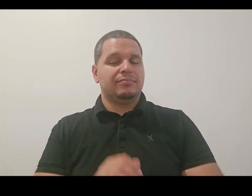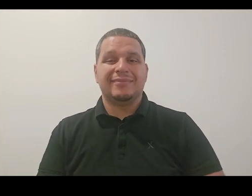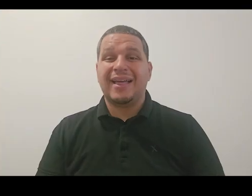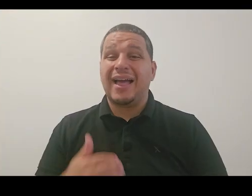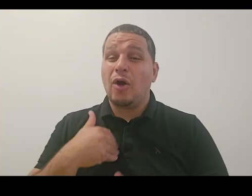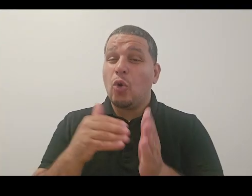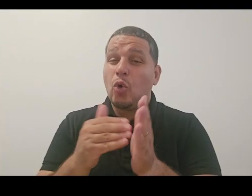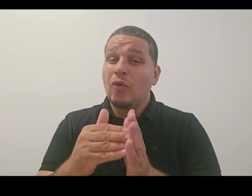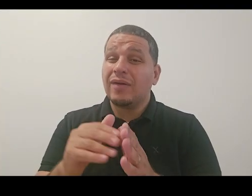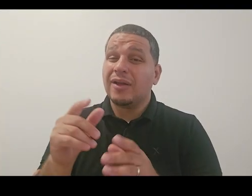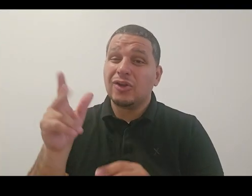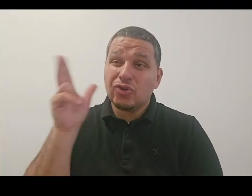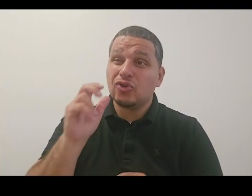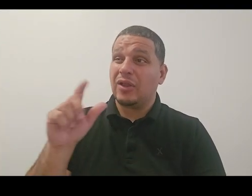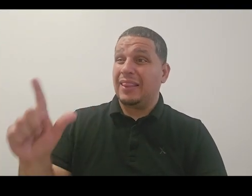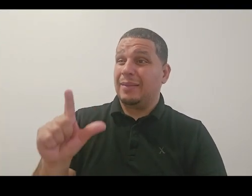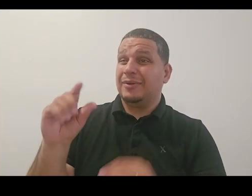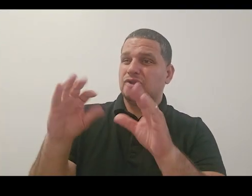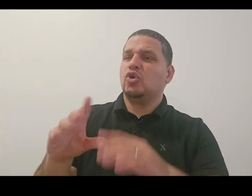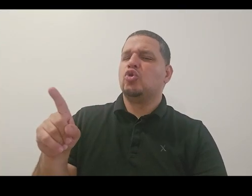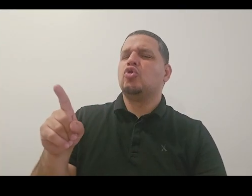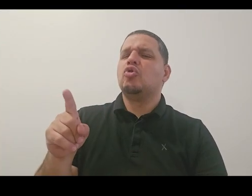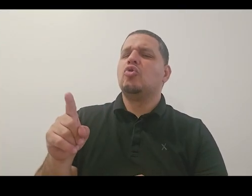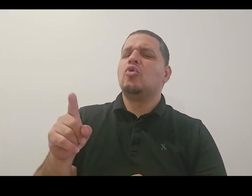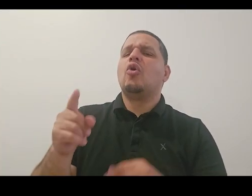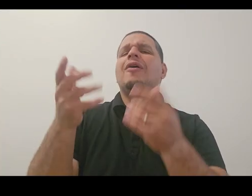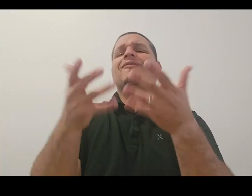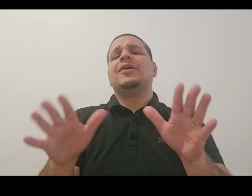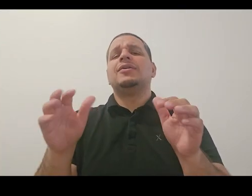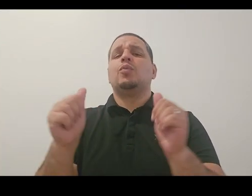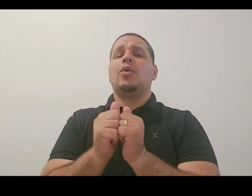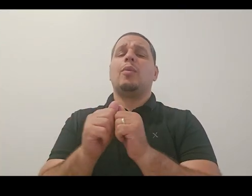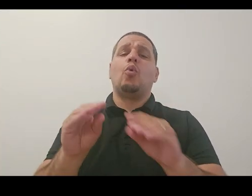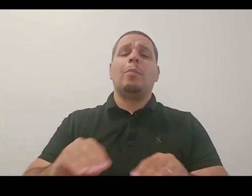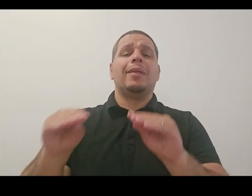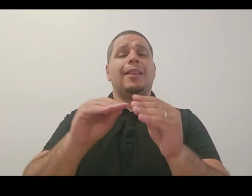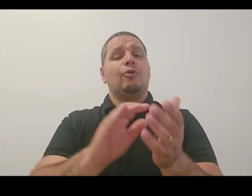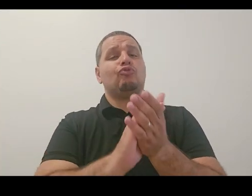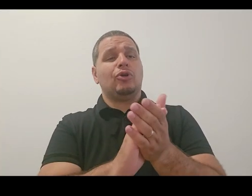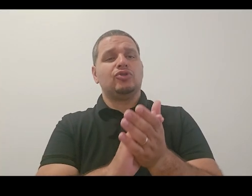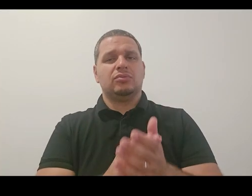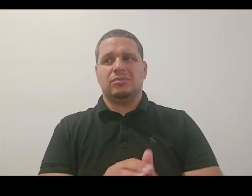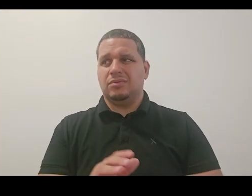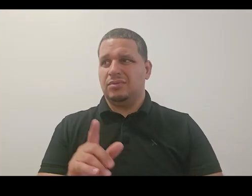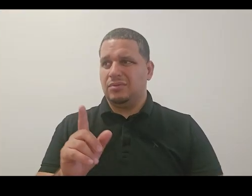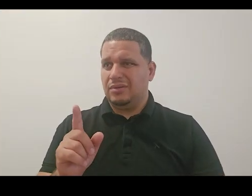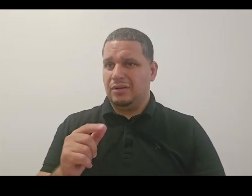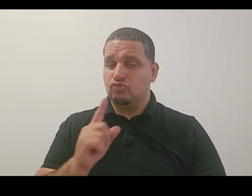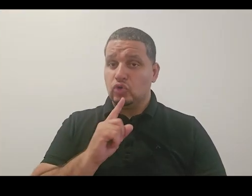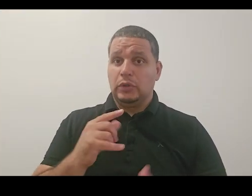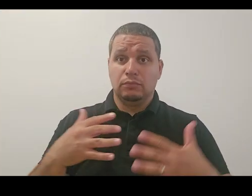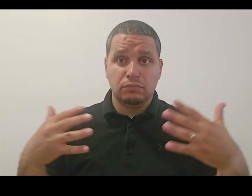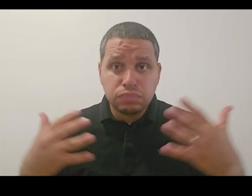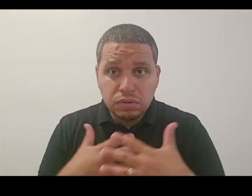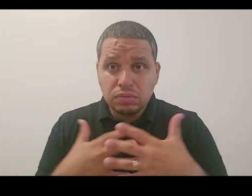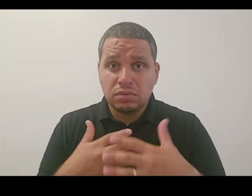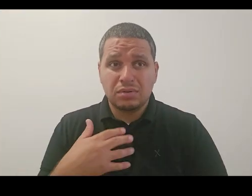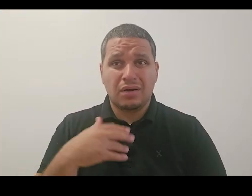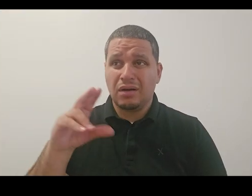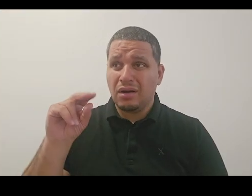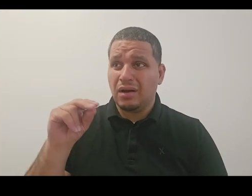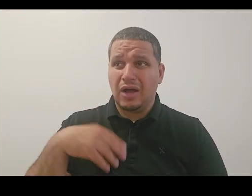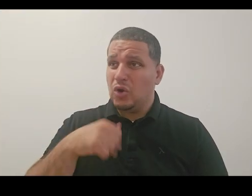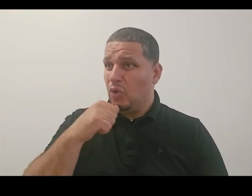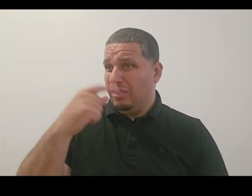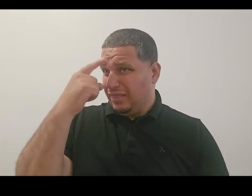often hear that my library patrons are being told, "Oh, you're done with mobility, congratulations." And they're freaking terrified. And they